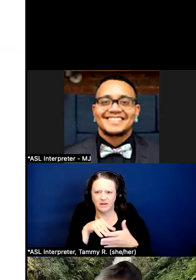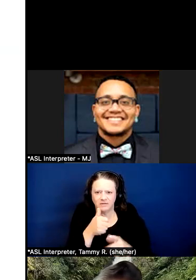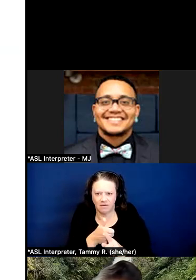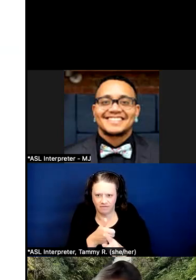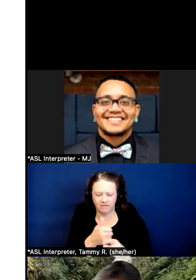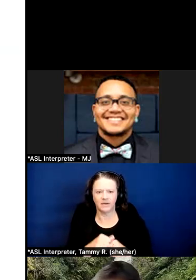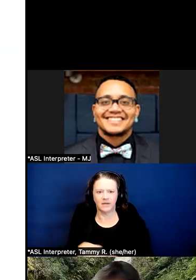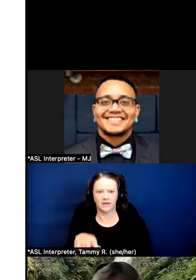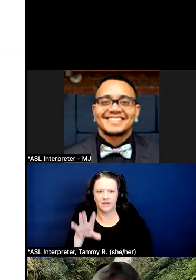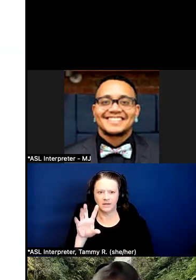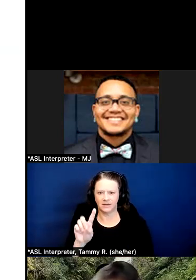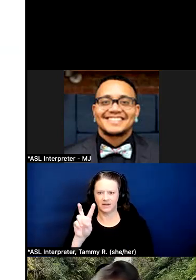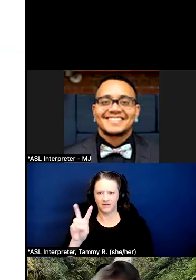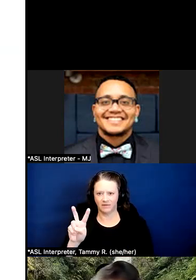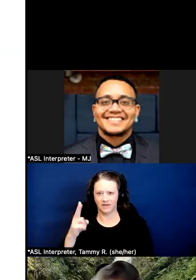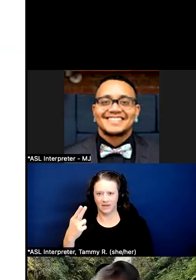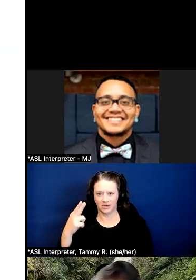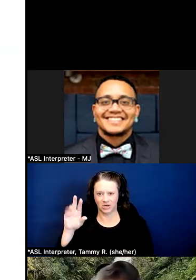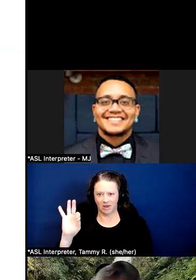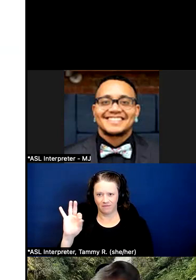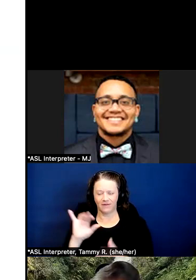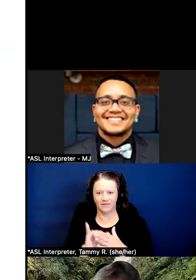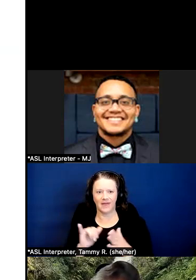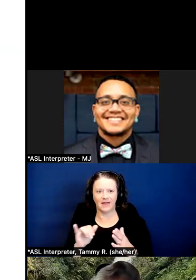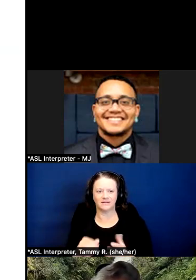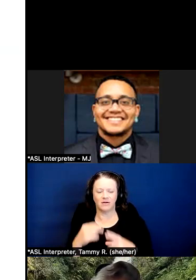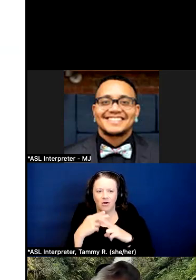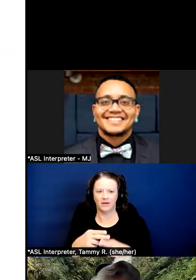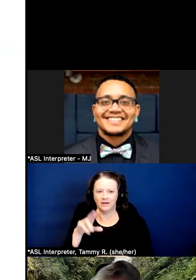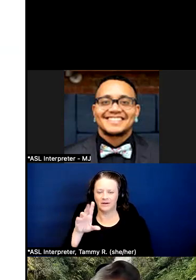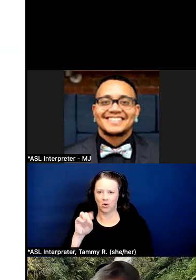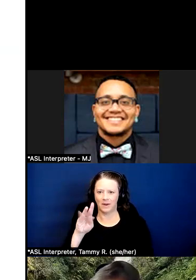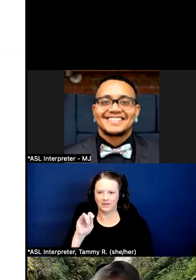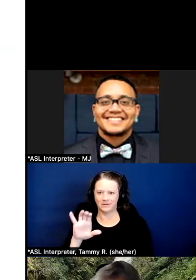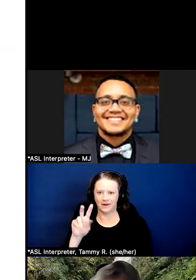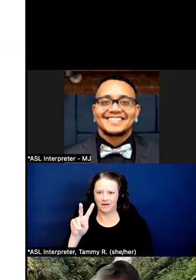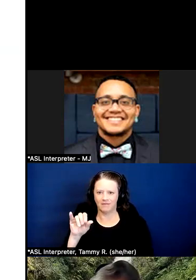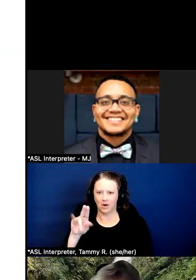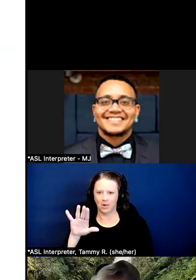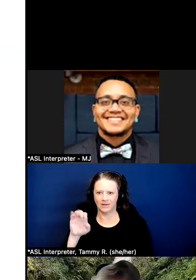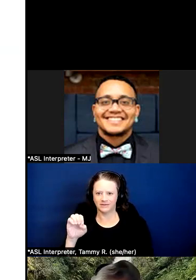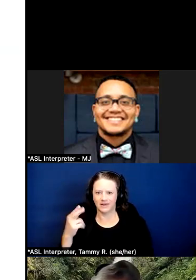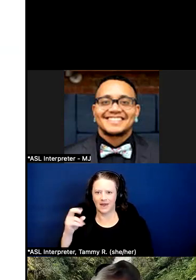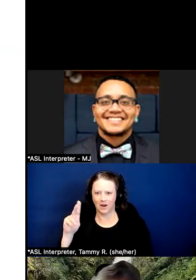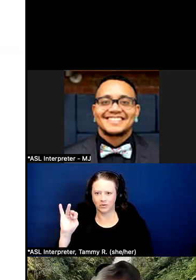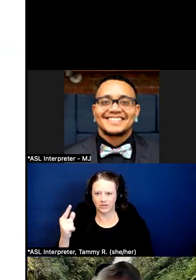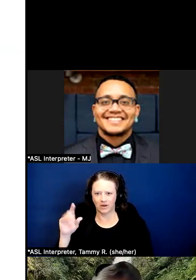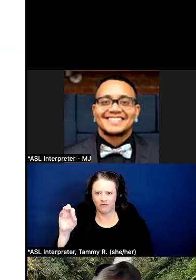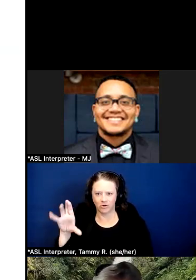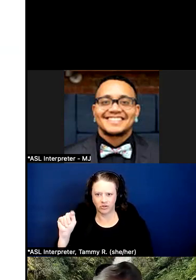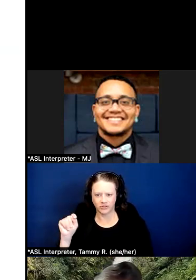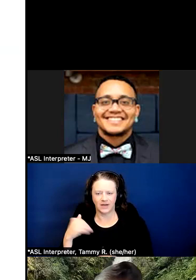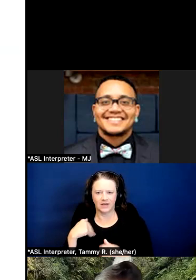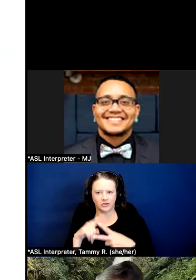So DVHF, which is what we call domestic violence housing first, has two components that we evaluated. The